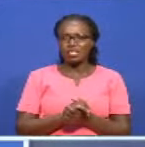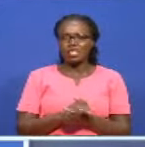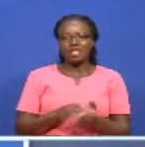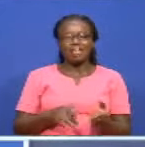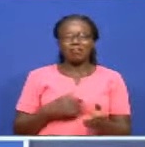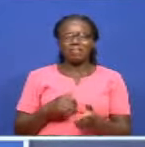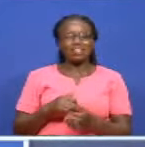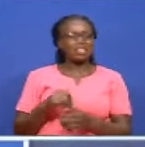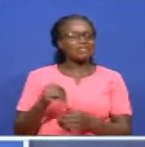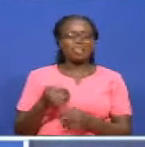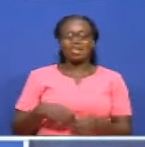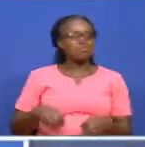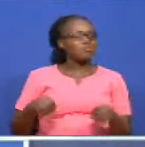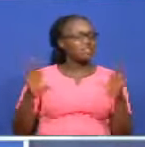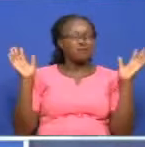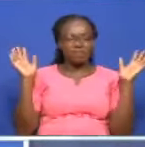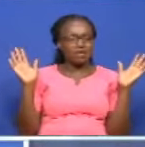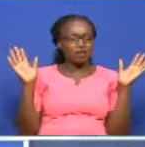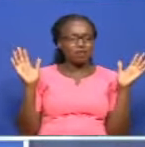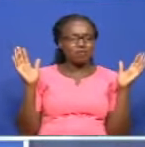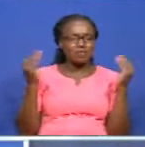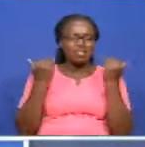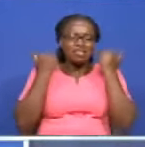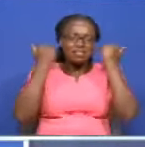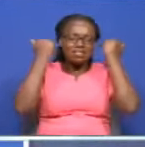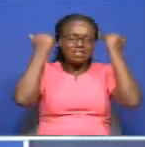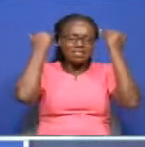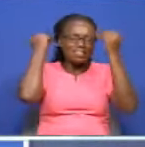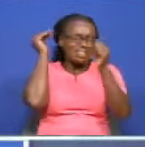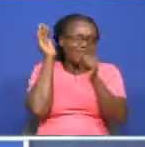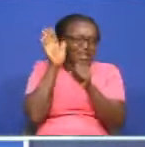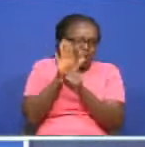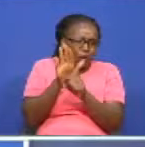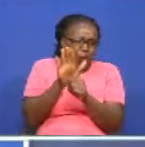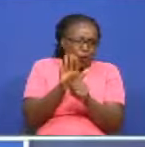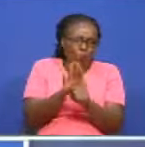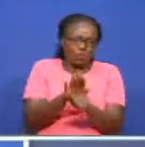better. Not recovering is stress. I've been through a lot of stress. Eh?